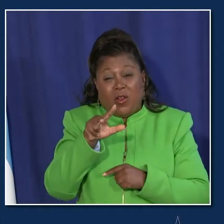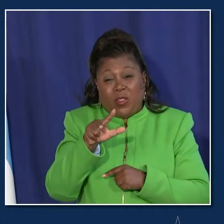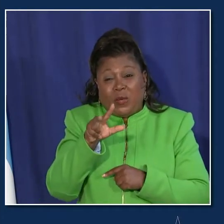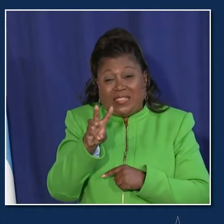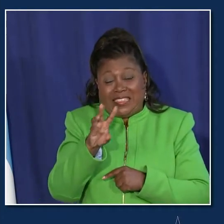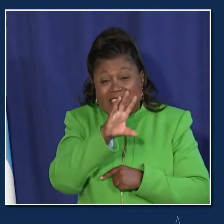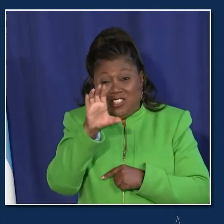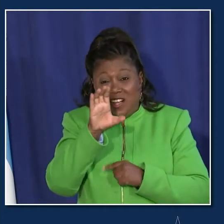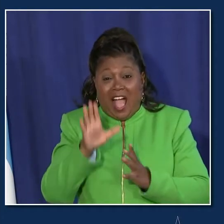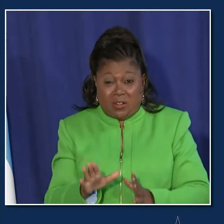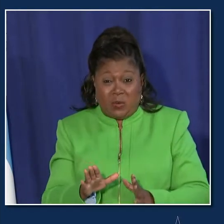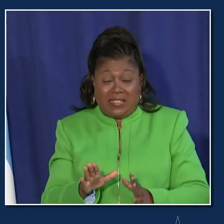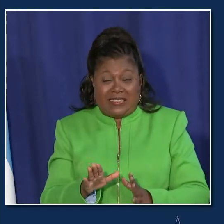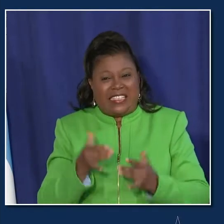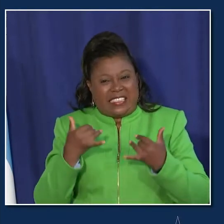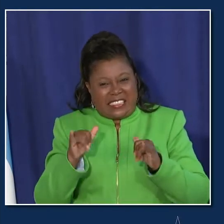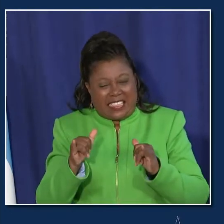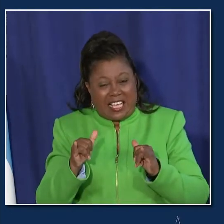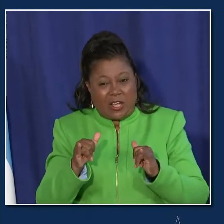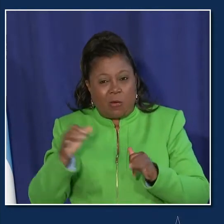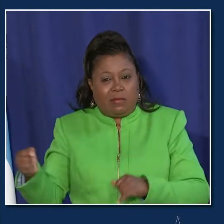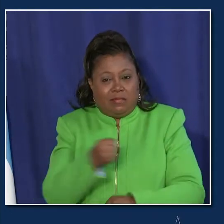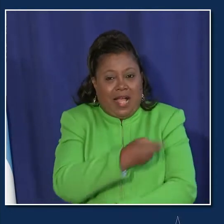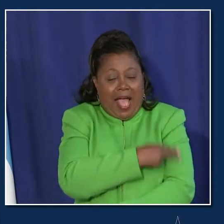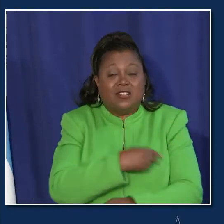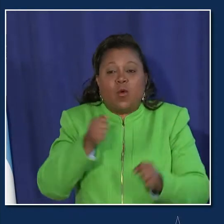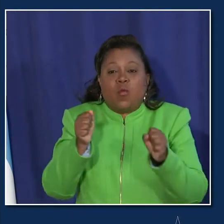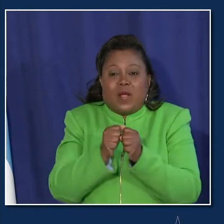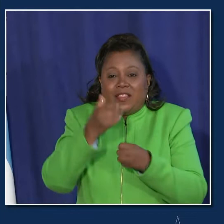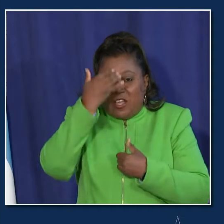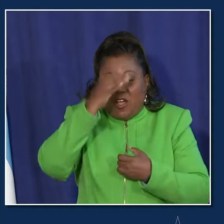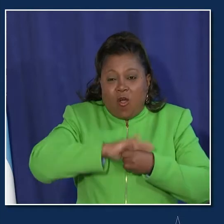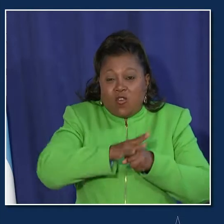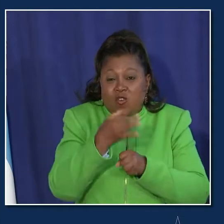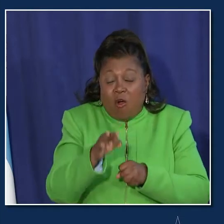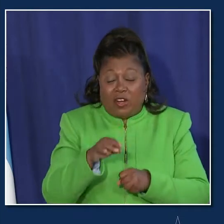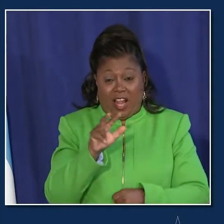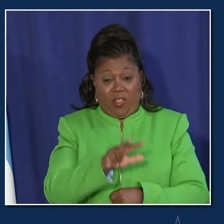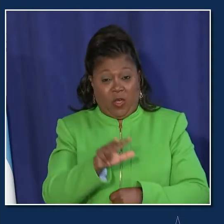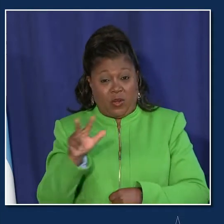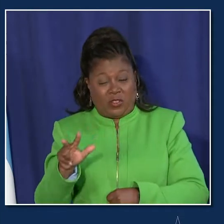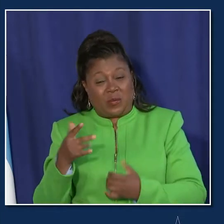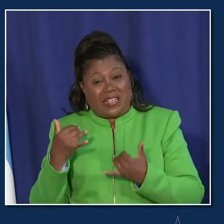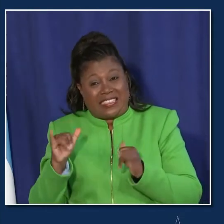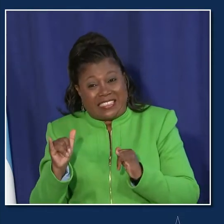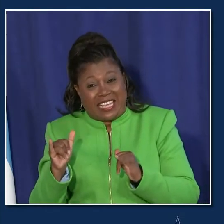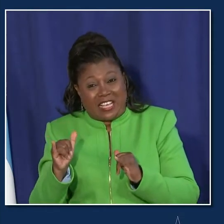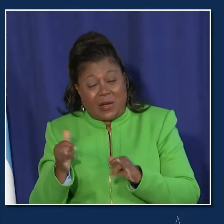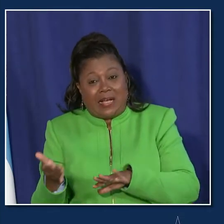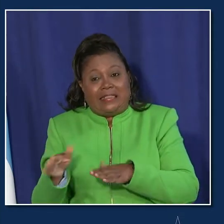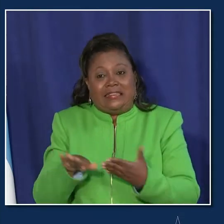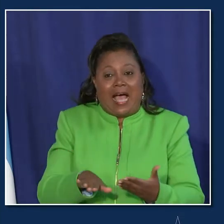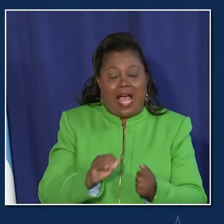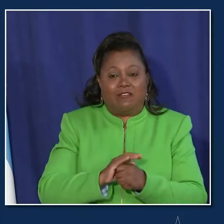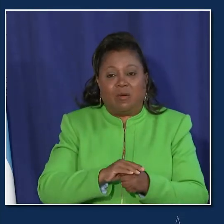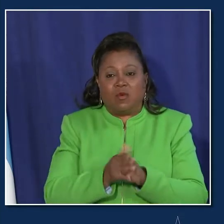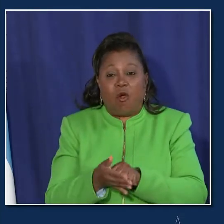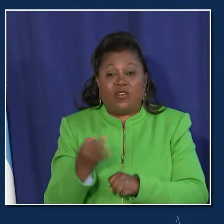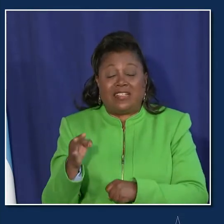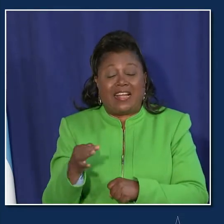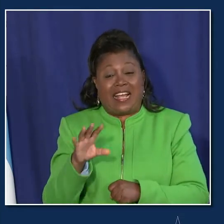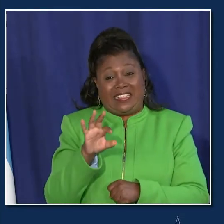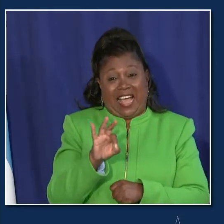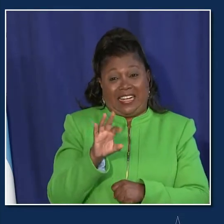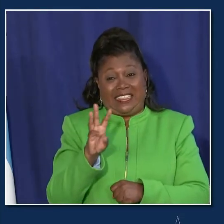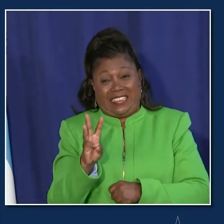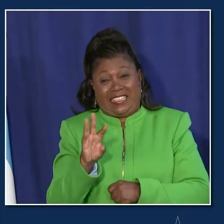136 Chicagoans still were hospitalized with COVID, and 33 Chicago residents still died from COVID-19.